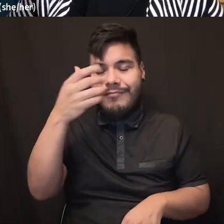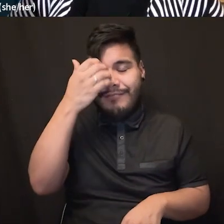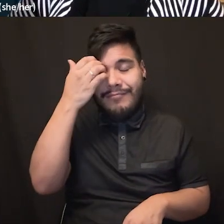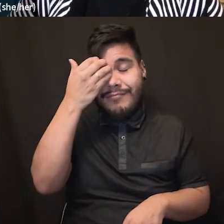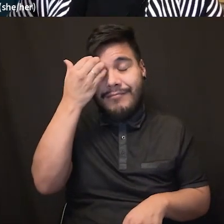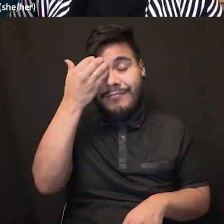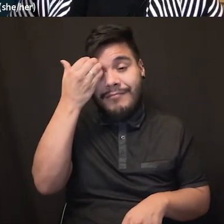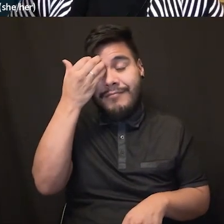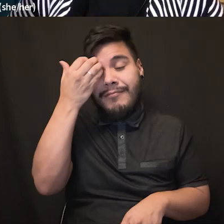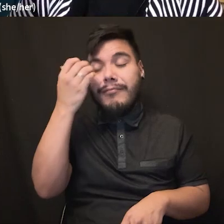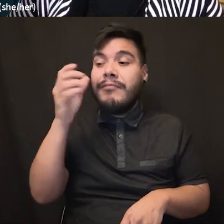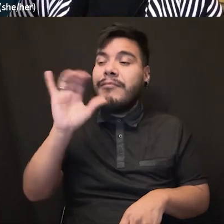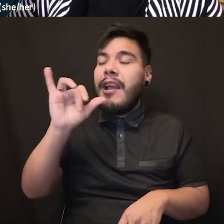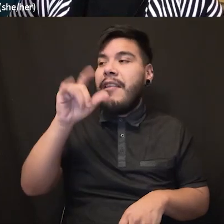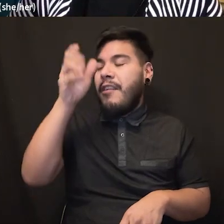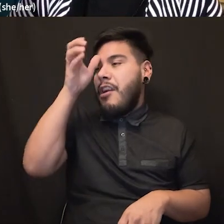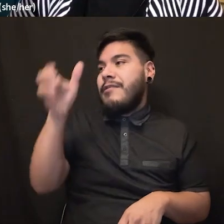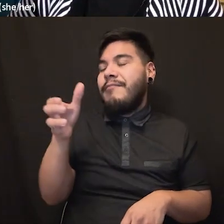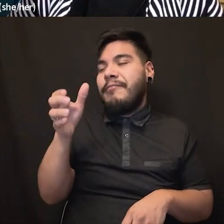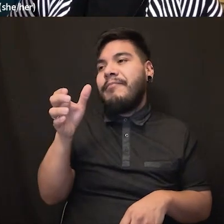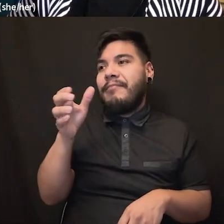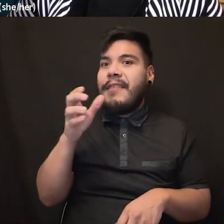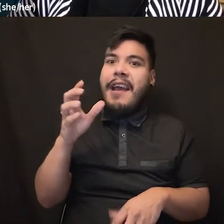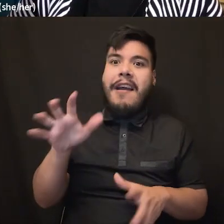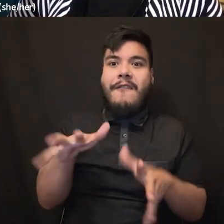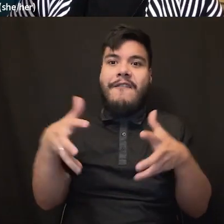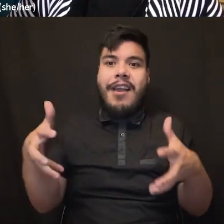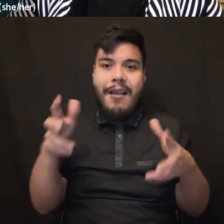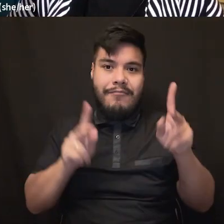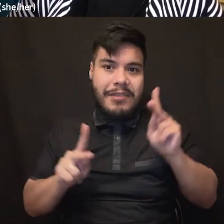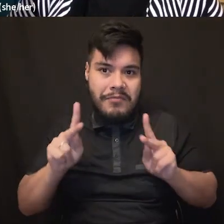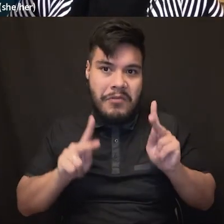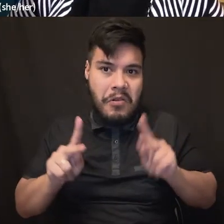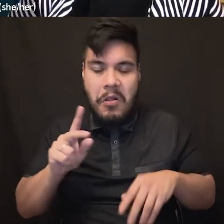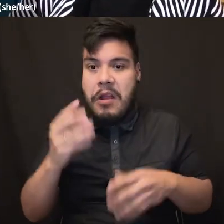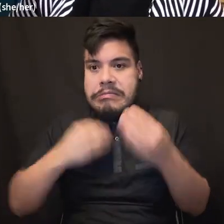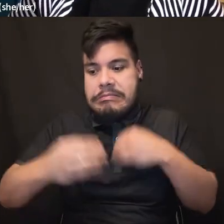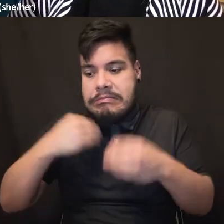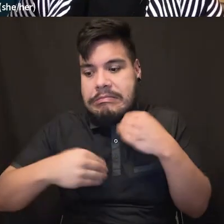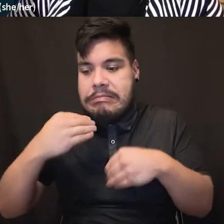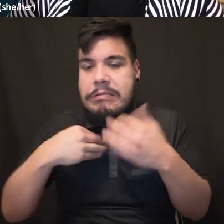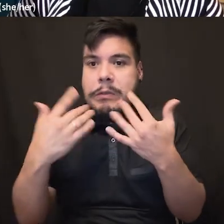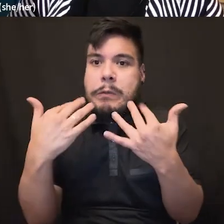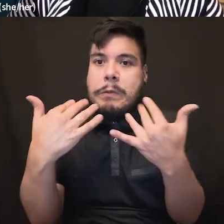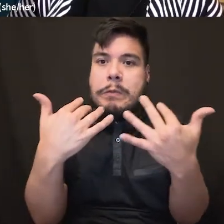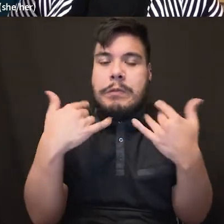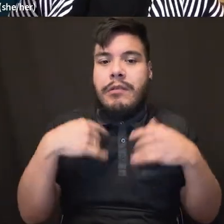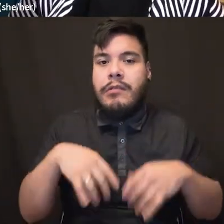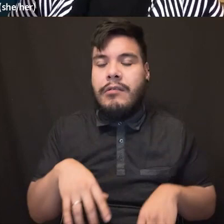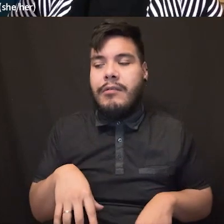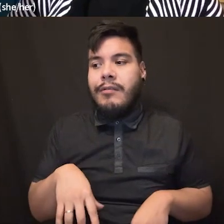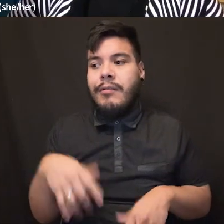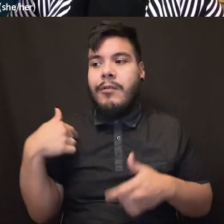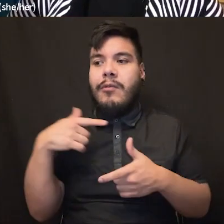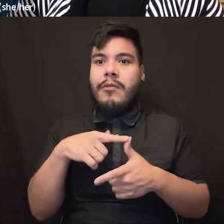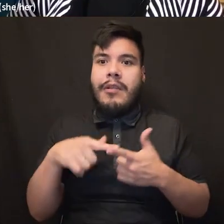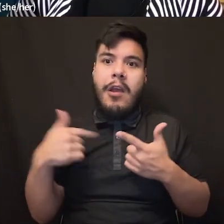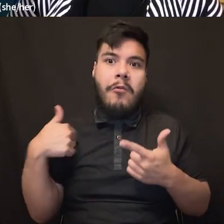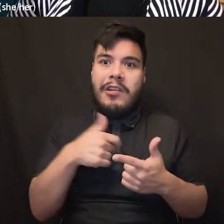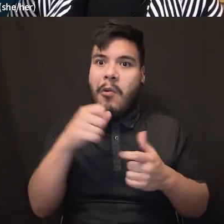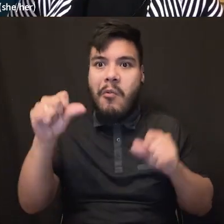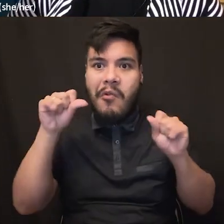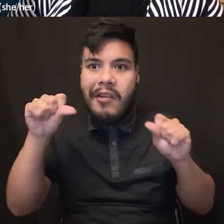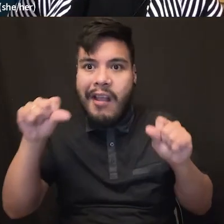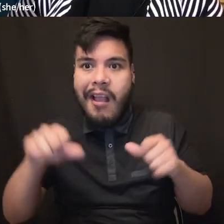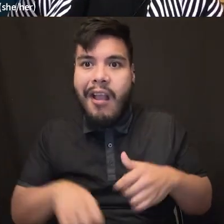you know, like the idea that fat people are eating all the time, or that we don't exercise, or that, you